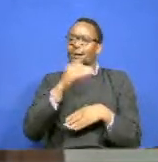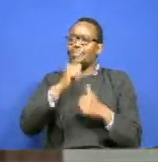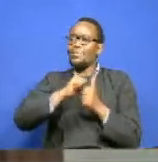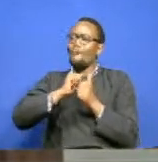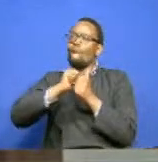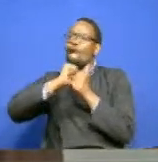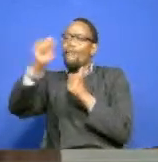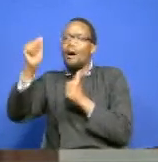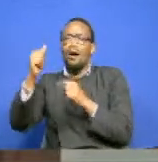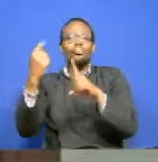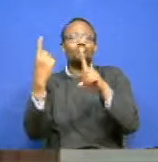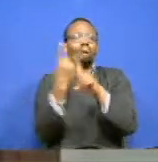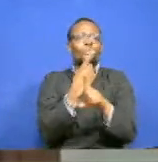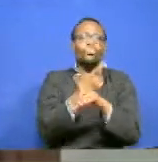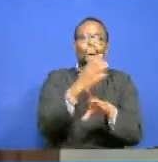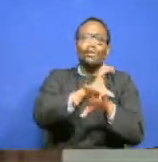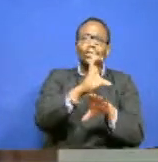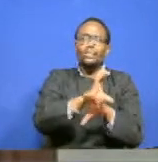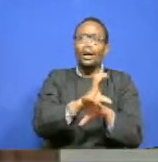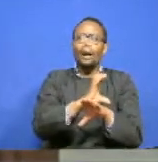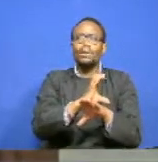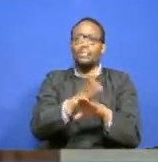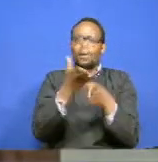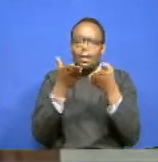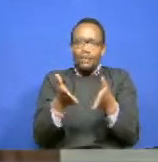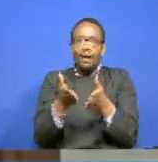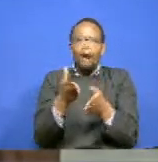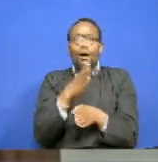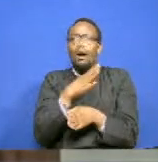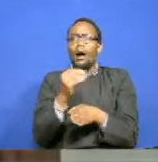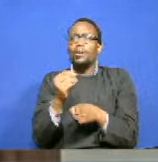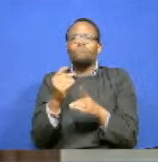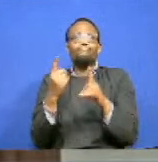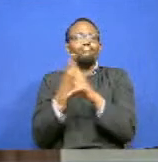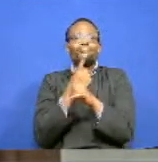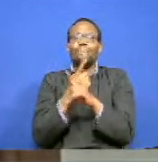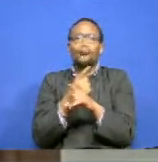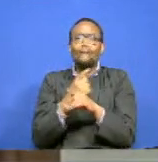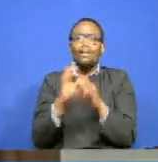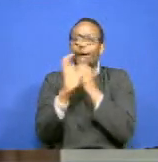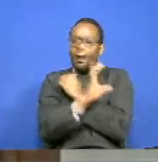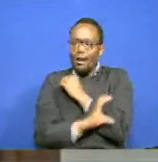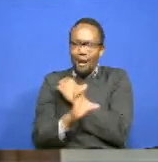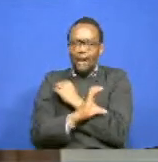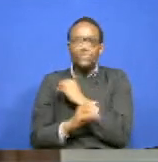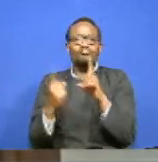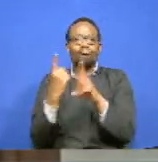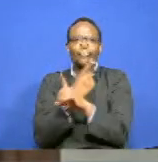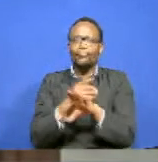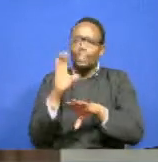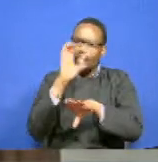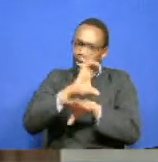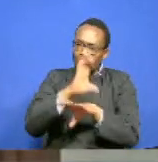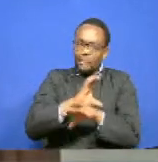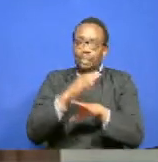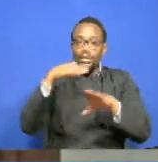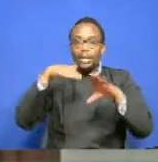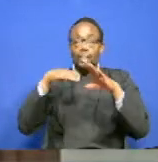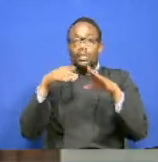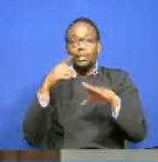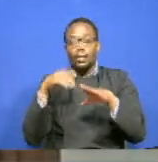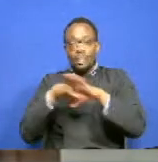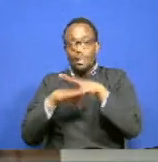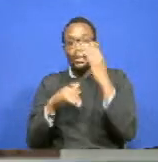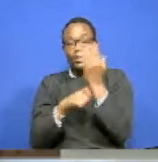from our dioceses and our own diocese and across the borders and denominations. In the name of our Lord